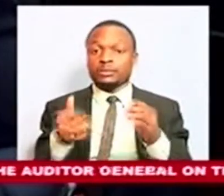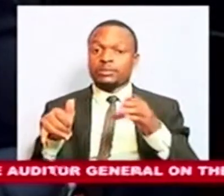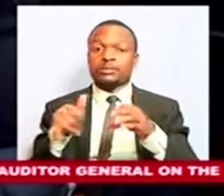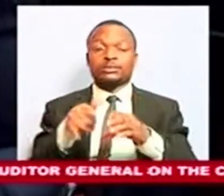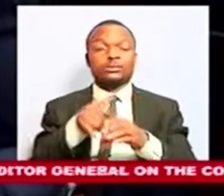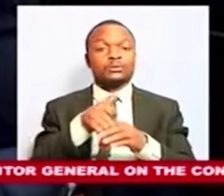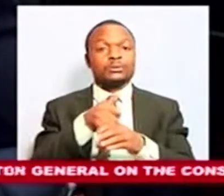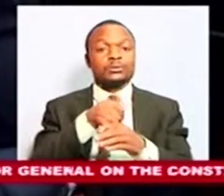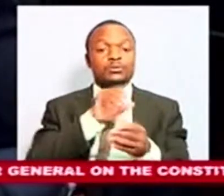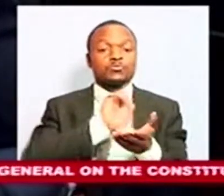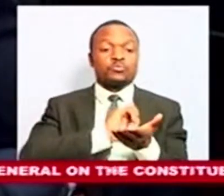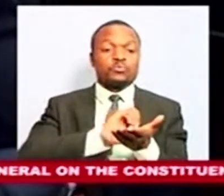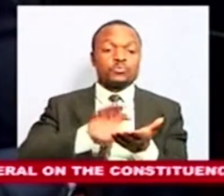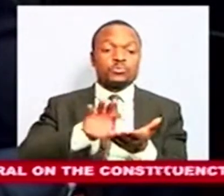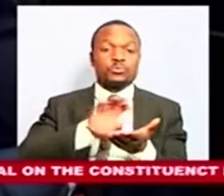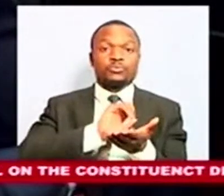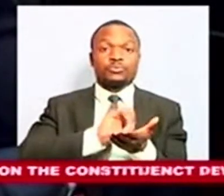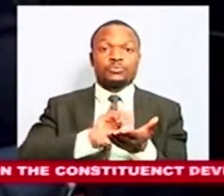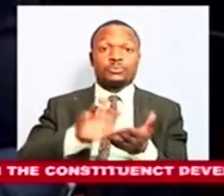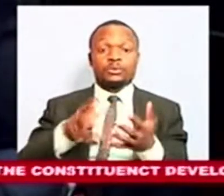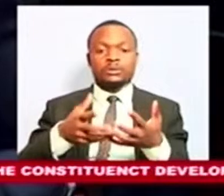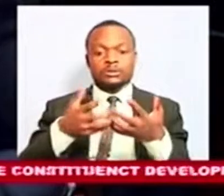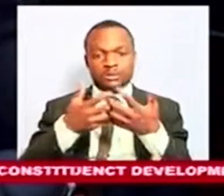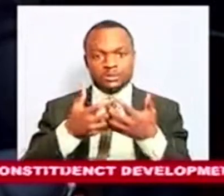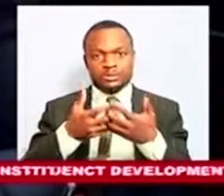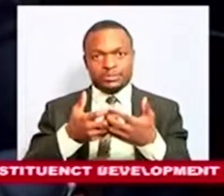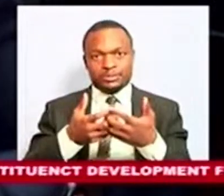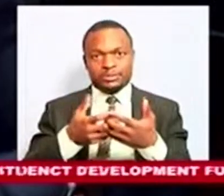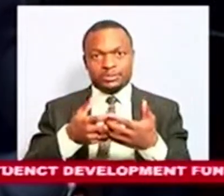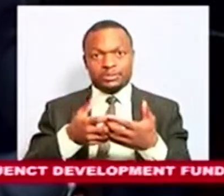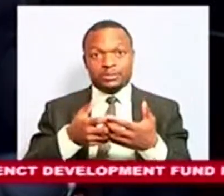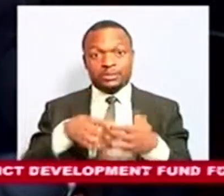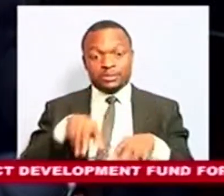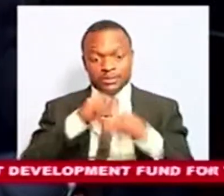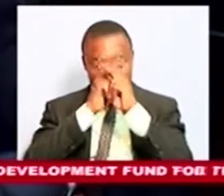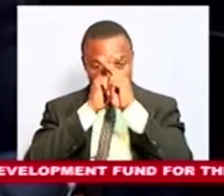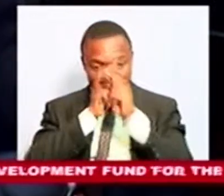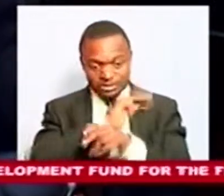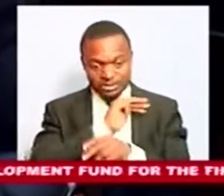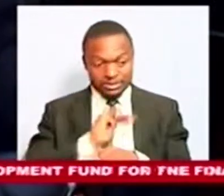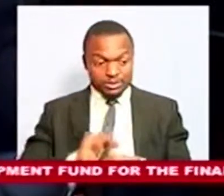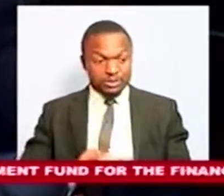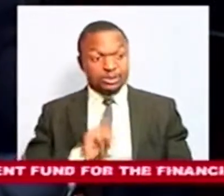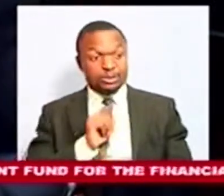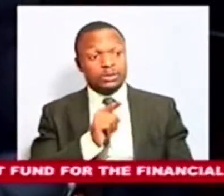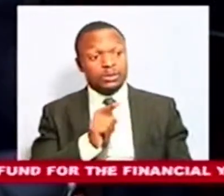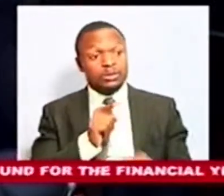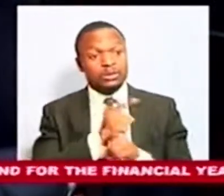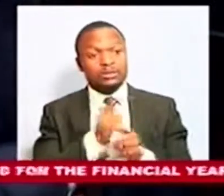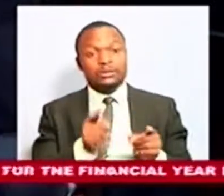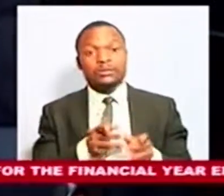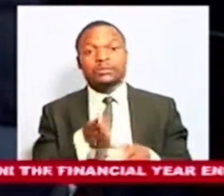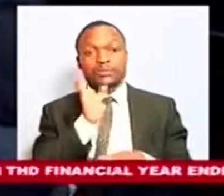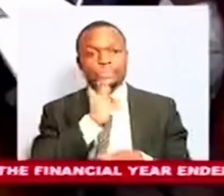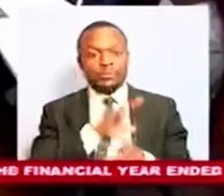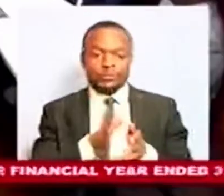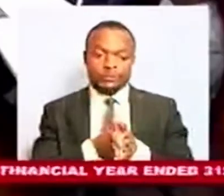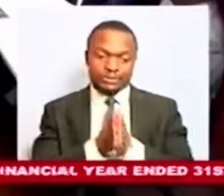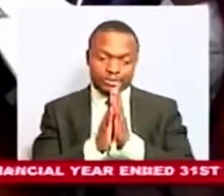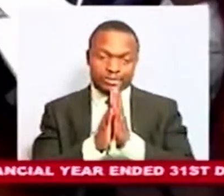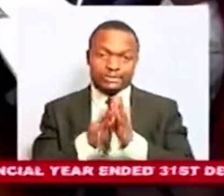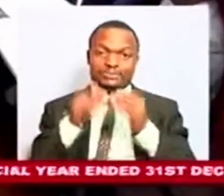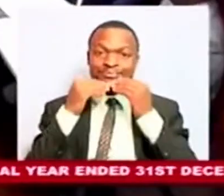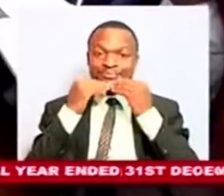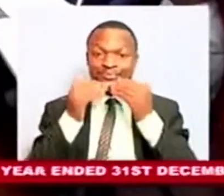the photocopier and the ones that the honorable member has just asked? Thank